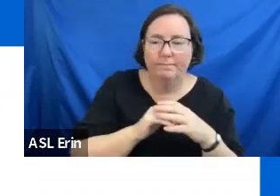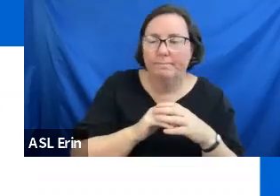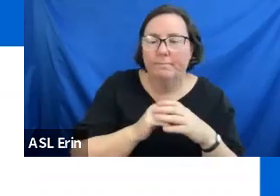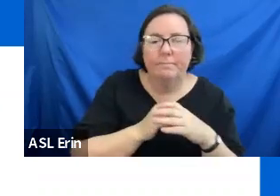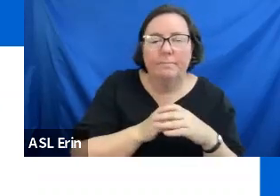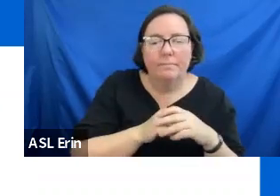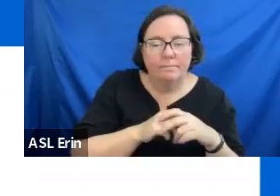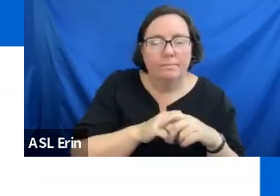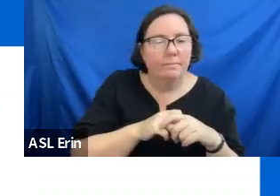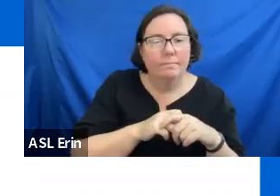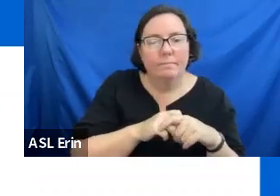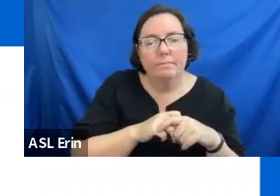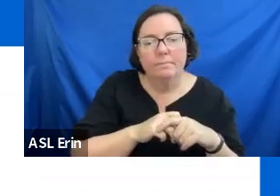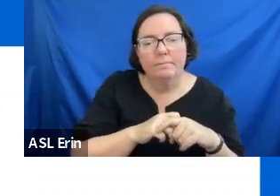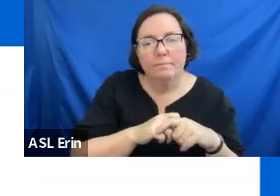Okay.